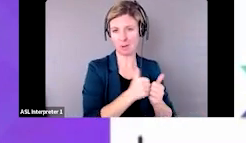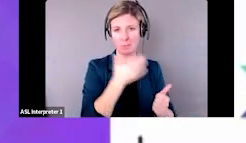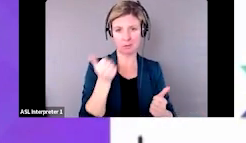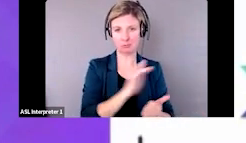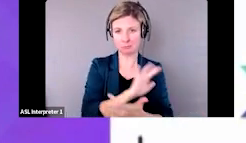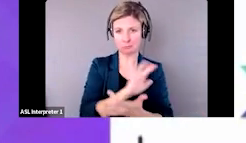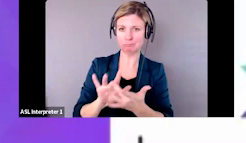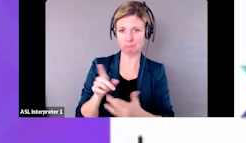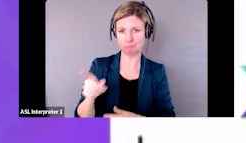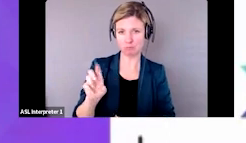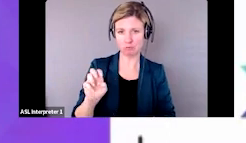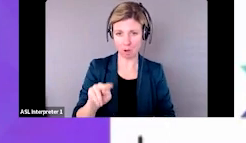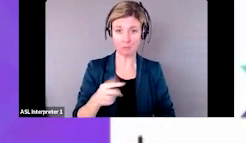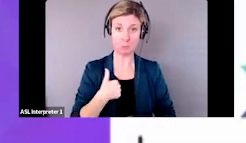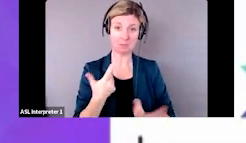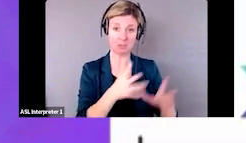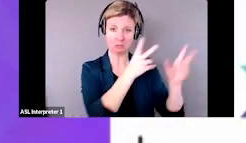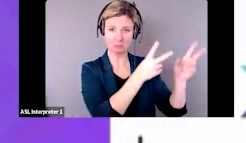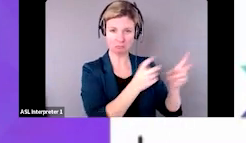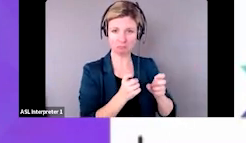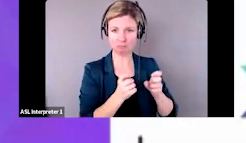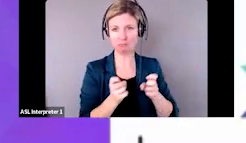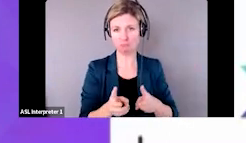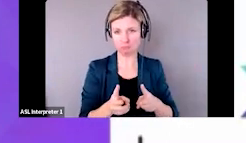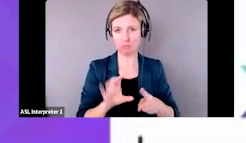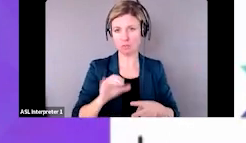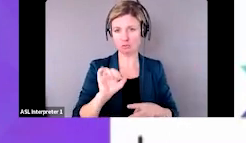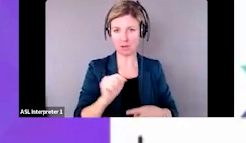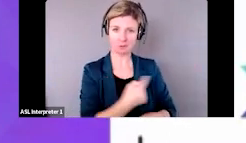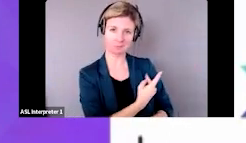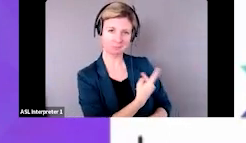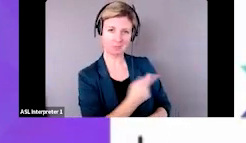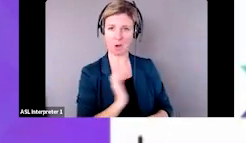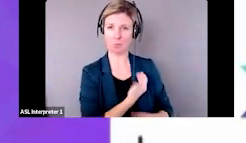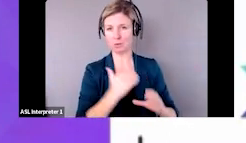popped our emails in the chat. Right. Before you all disappear, I've also